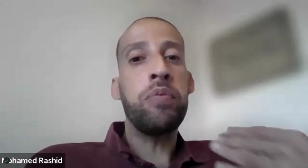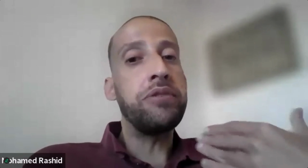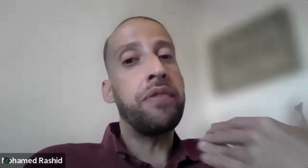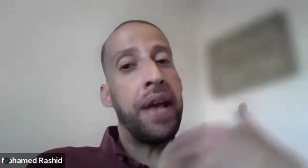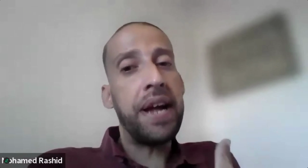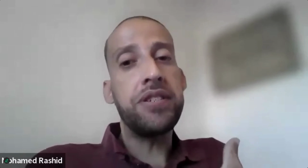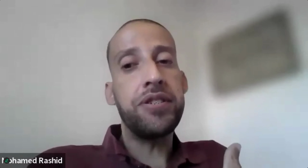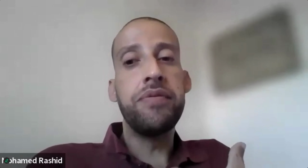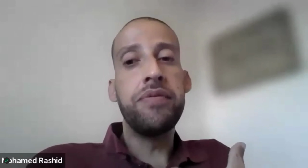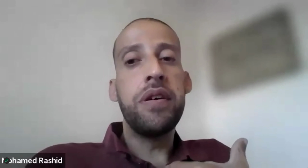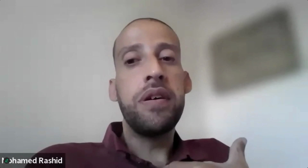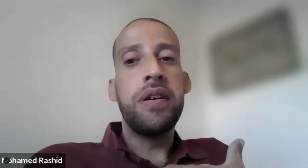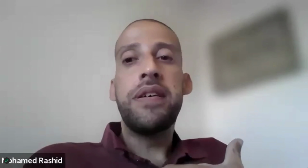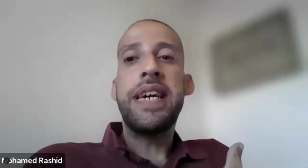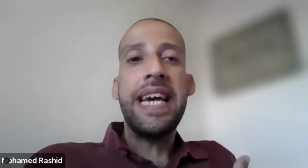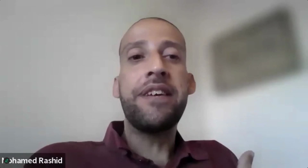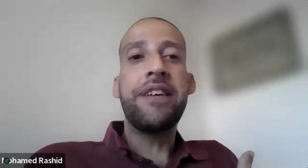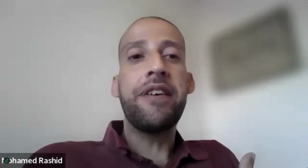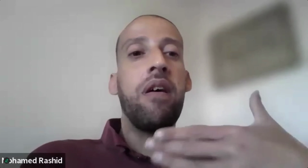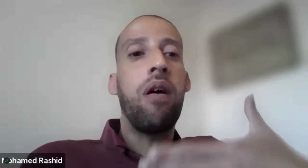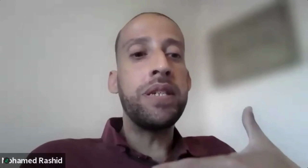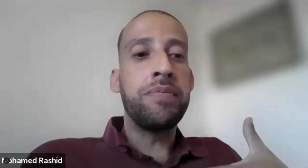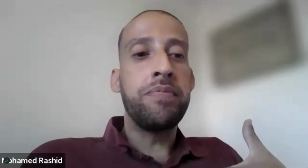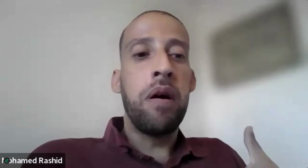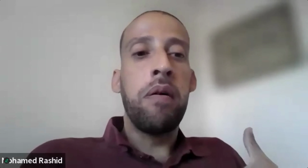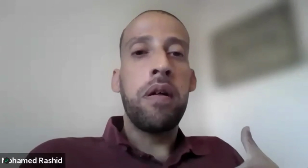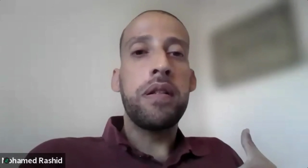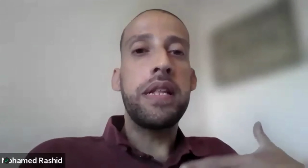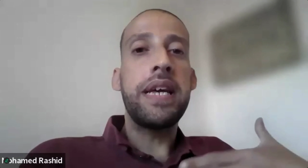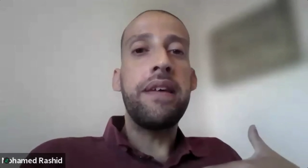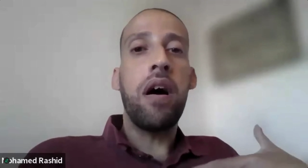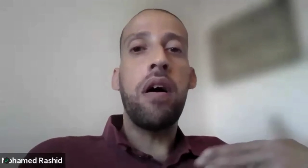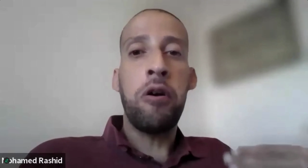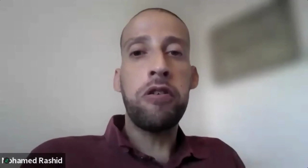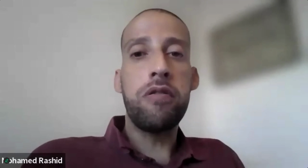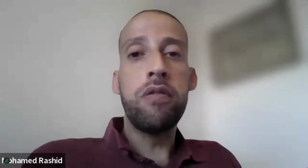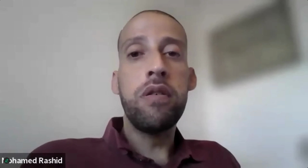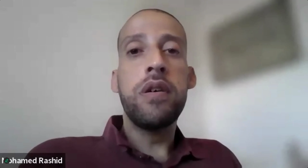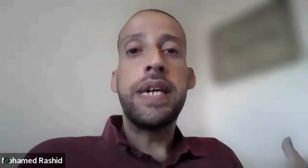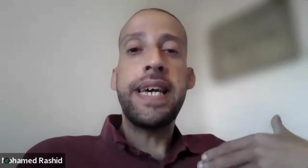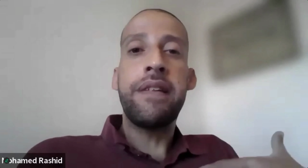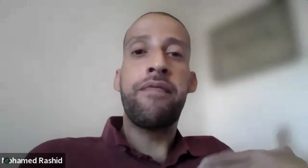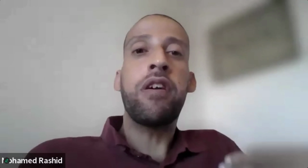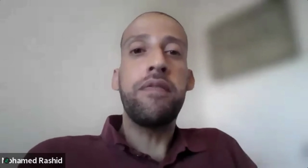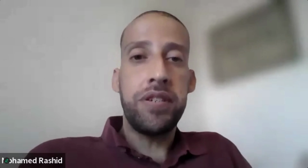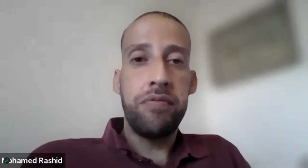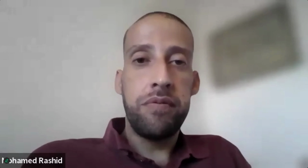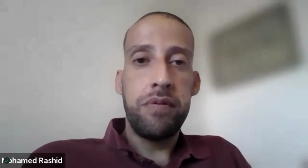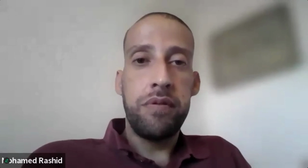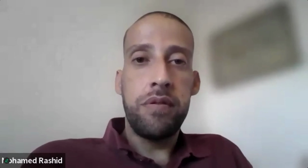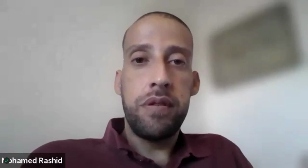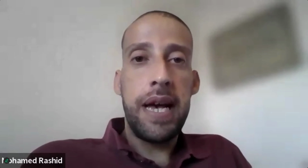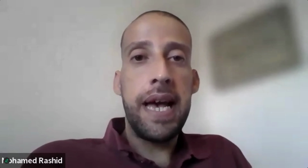interfere with what you can do, you're going to always leave a hurdle in front of